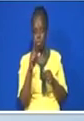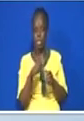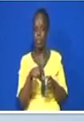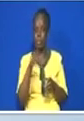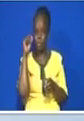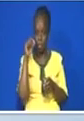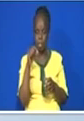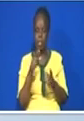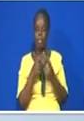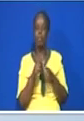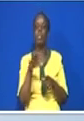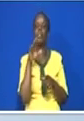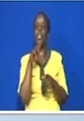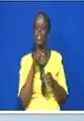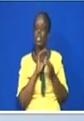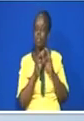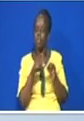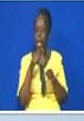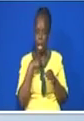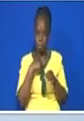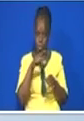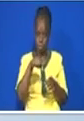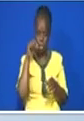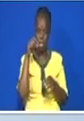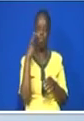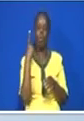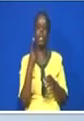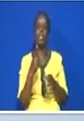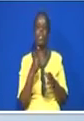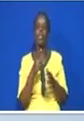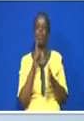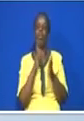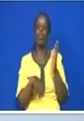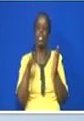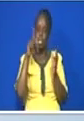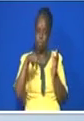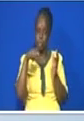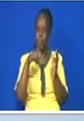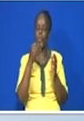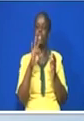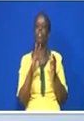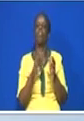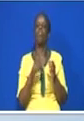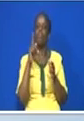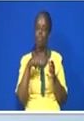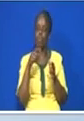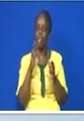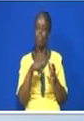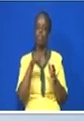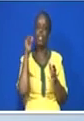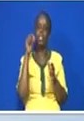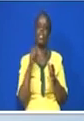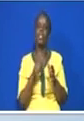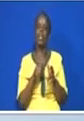picked. But we are asking, if I was to pick one, what is the probability or the chance that I will